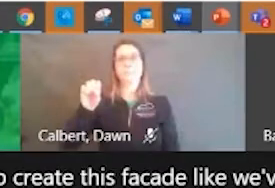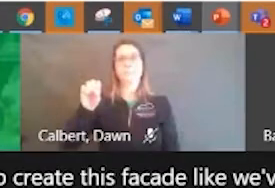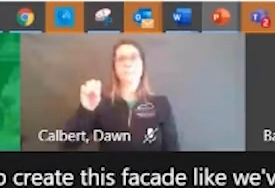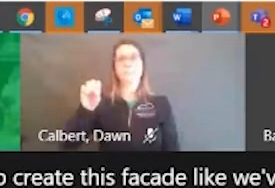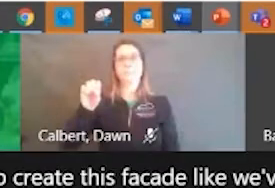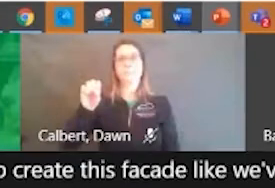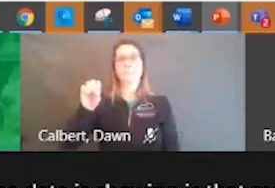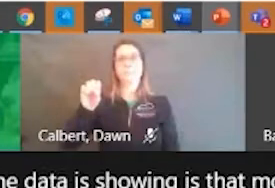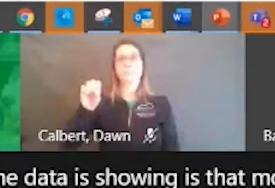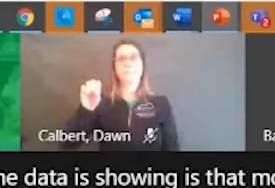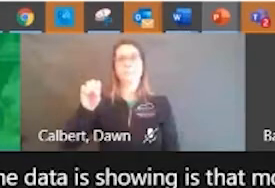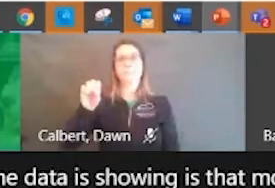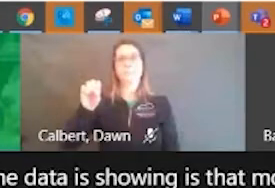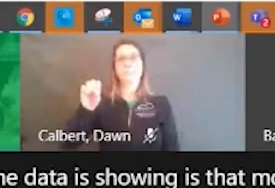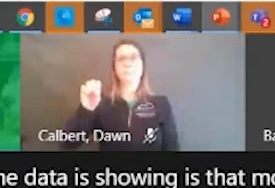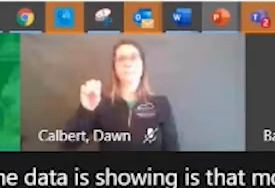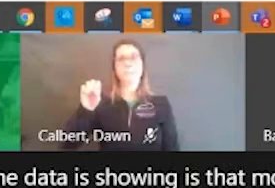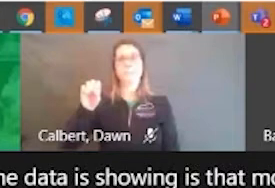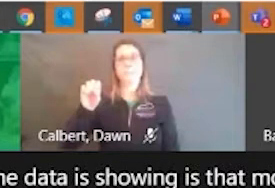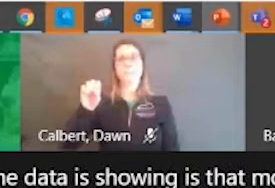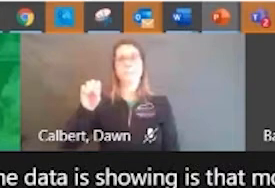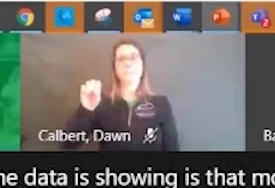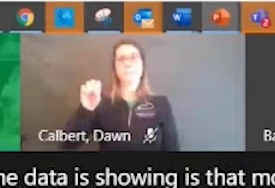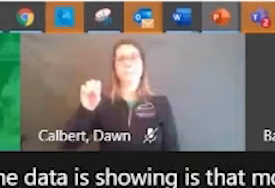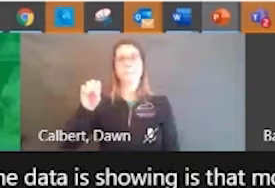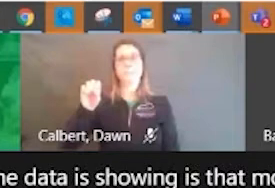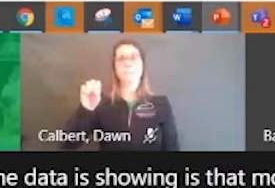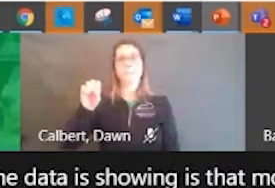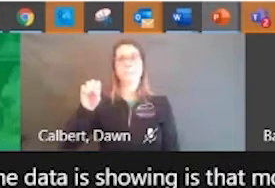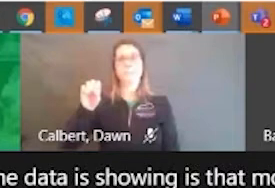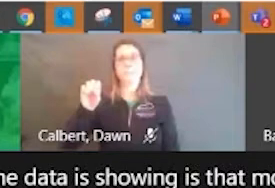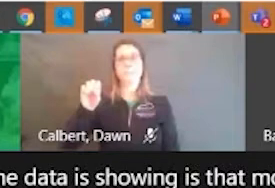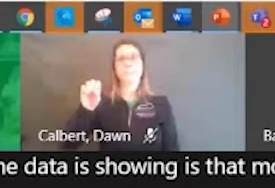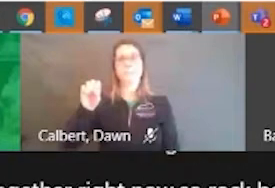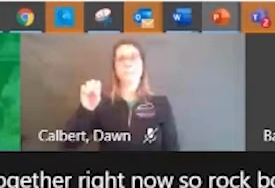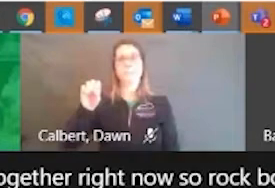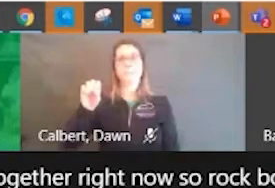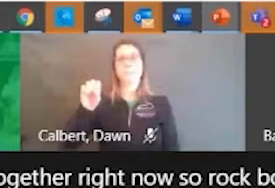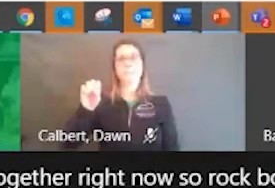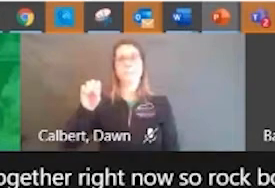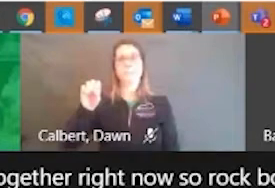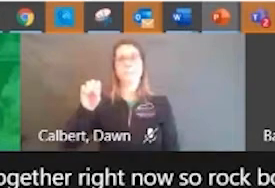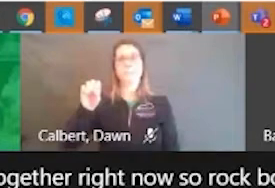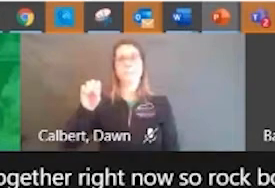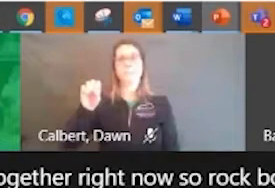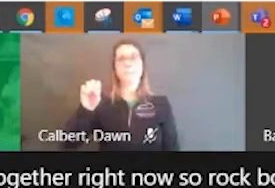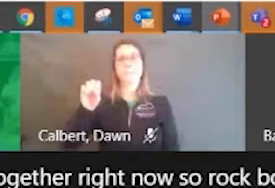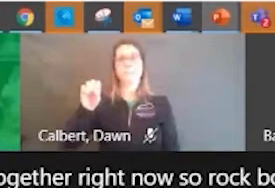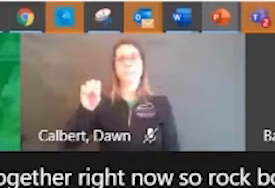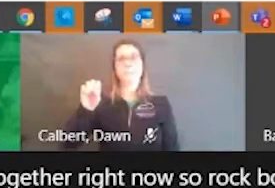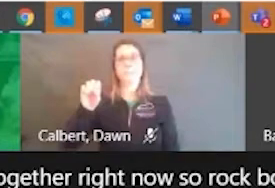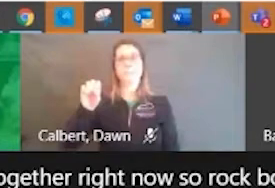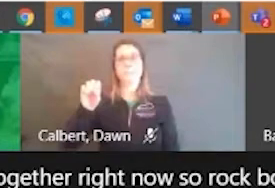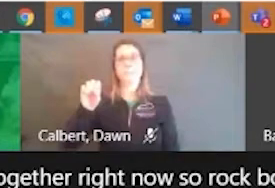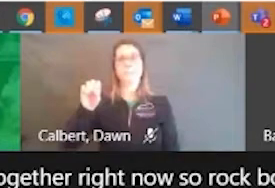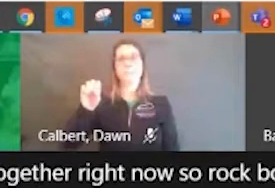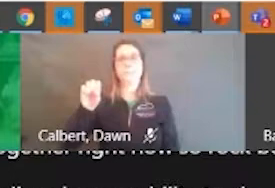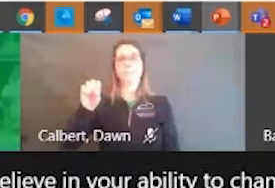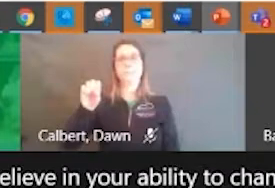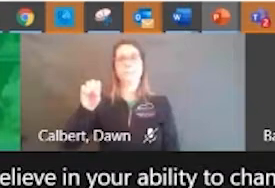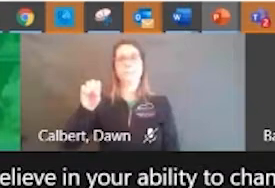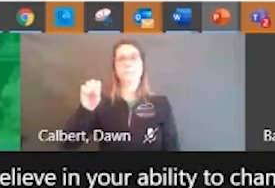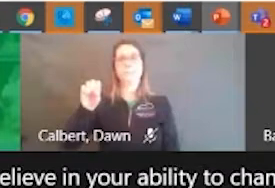now. So rock bottom resilience allows you to believe in your ability to change your circumstances, combat hopelessness, and fight